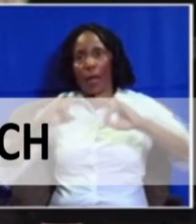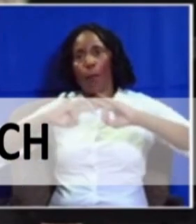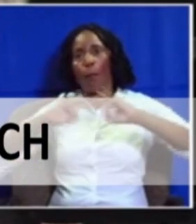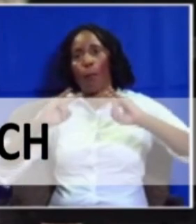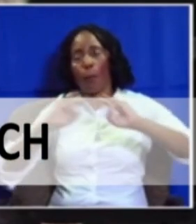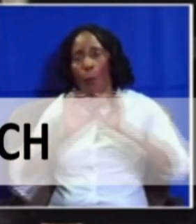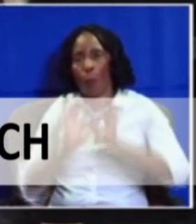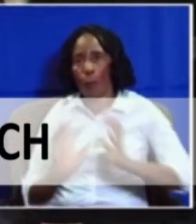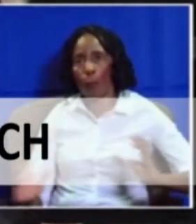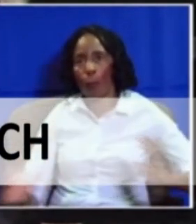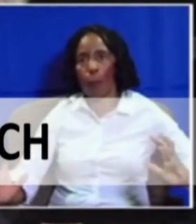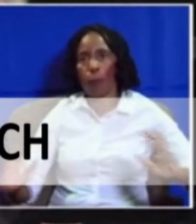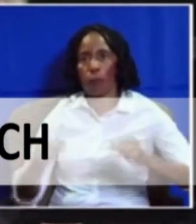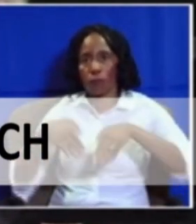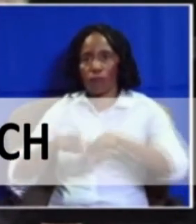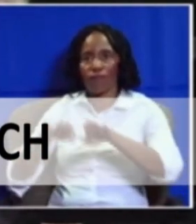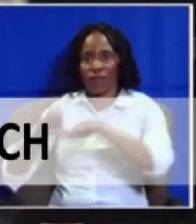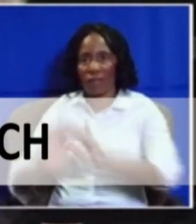entities.